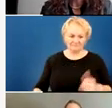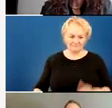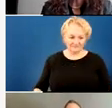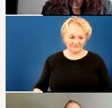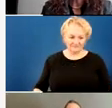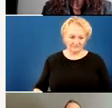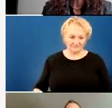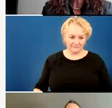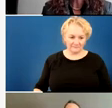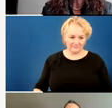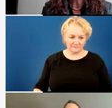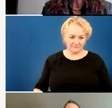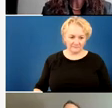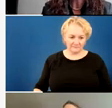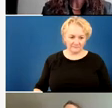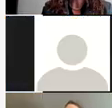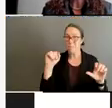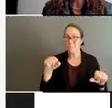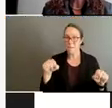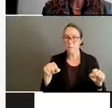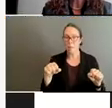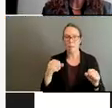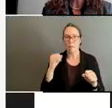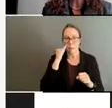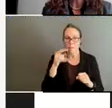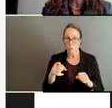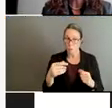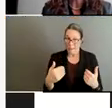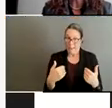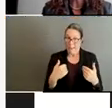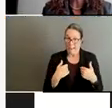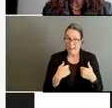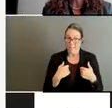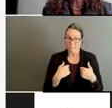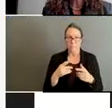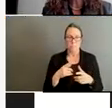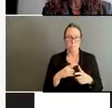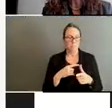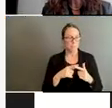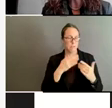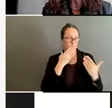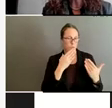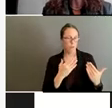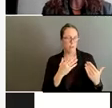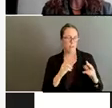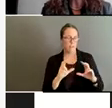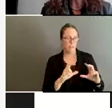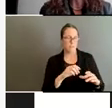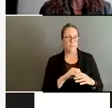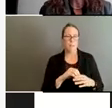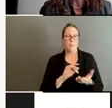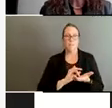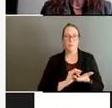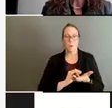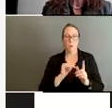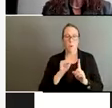And then if possible, if you have them, if not, they're great investments into medical or alert tags or